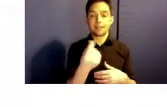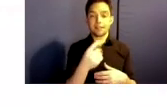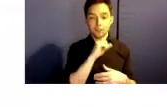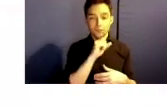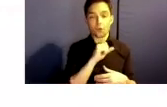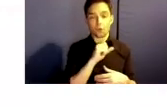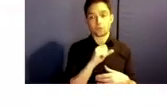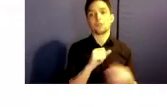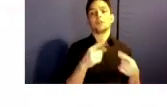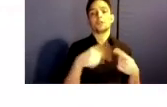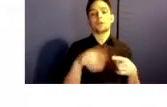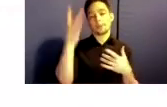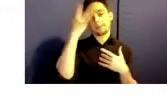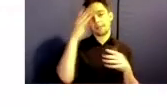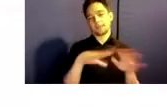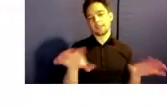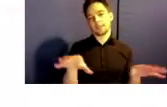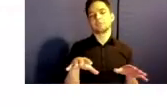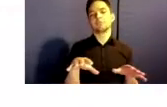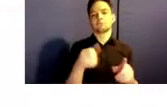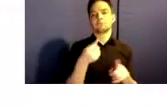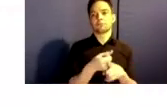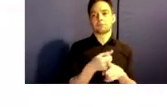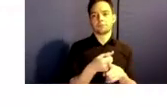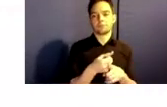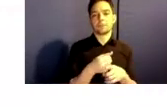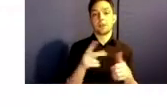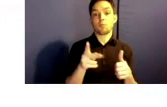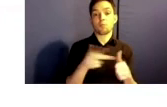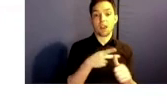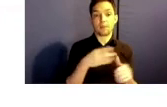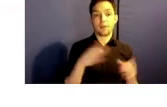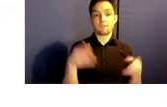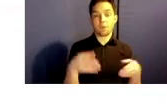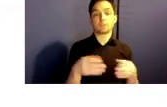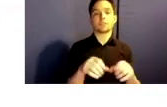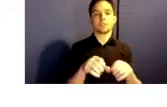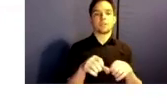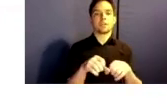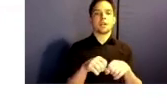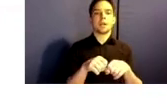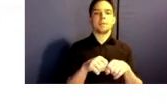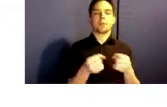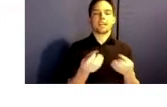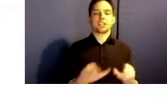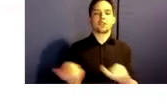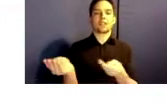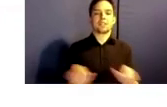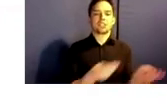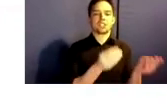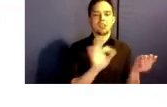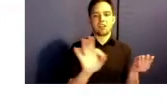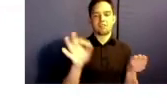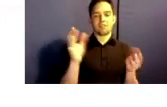when the outbreak came, the primary focus was breaking the transmission of Ebola, as there was a